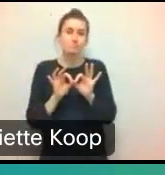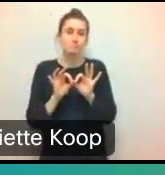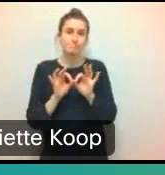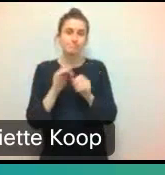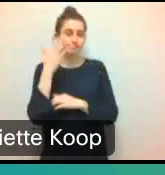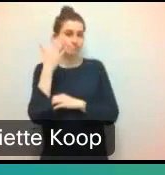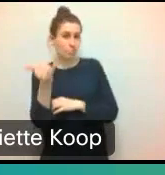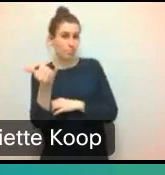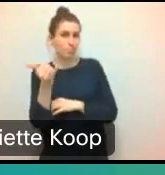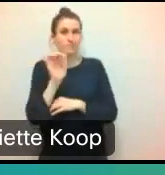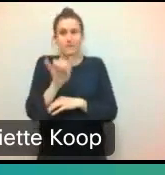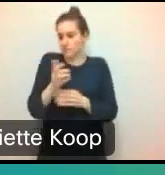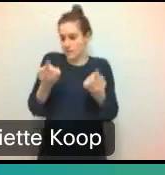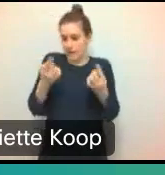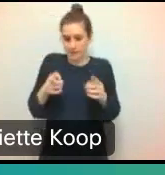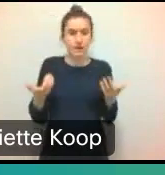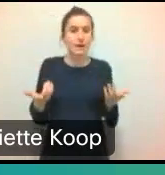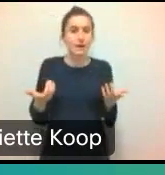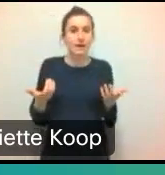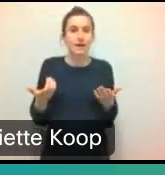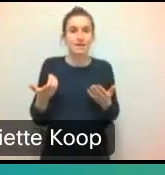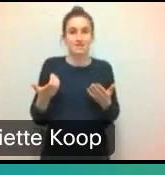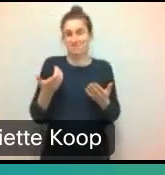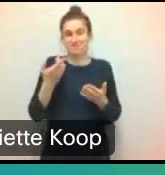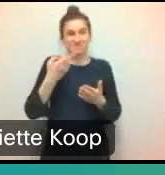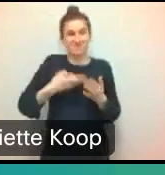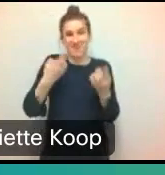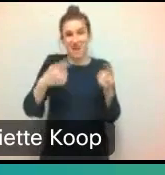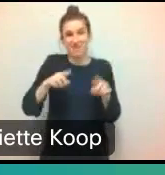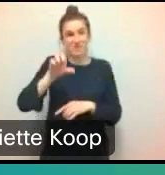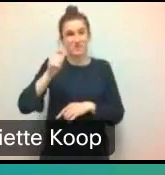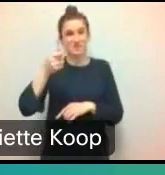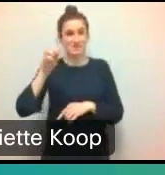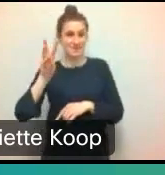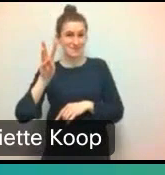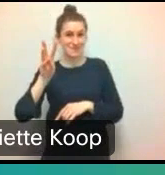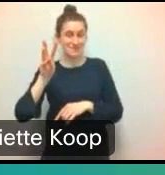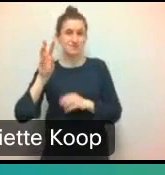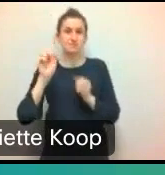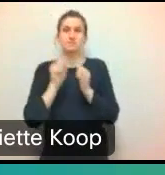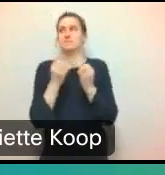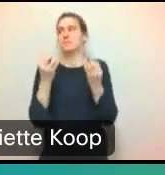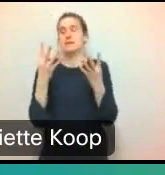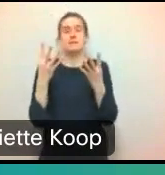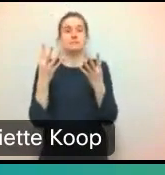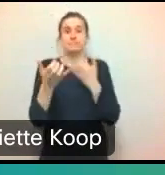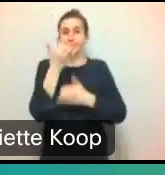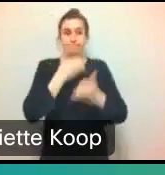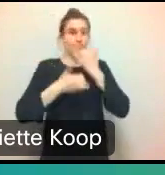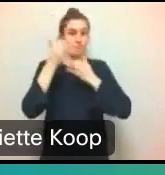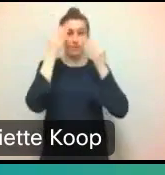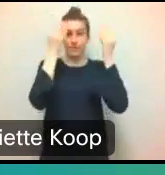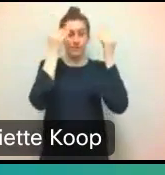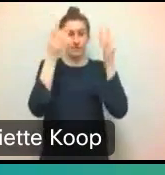that is what's going on. It's what happened in 2016 with a lot of the misinformation and disinformation campaigns that